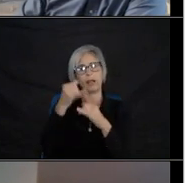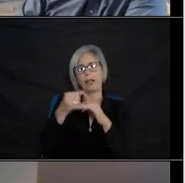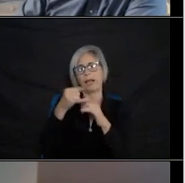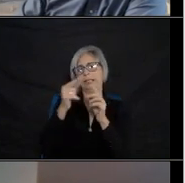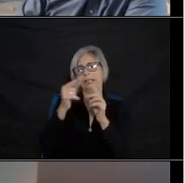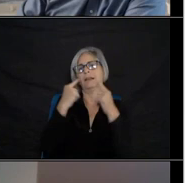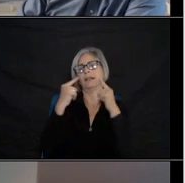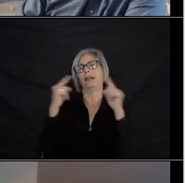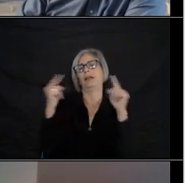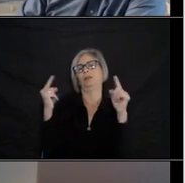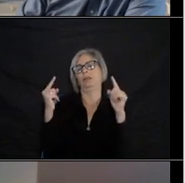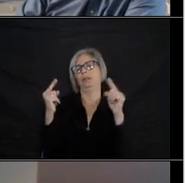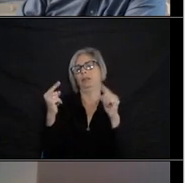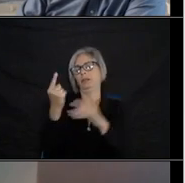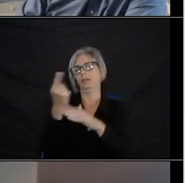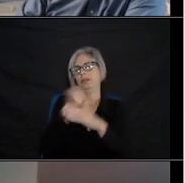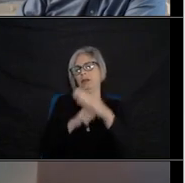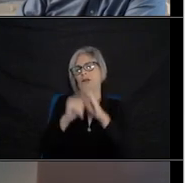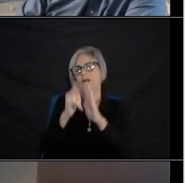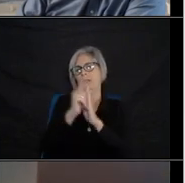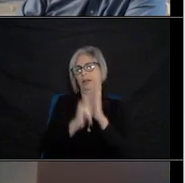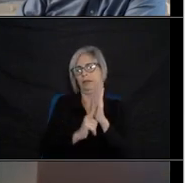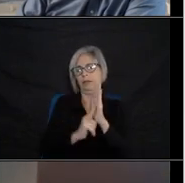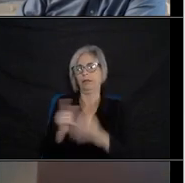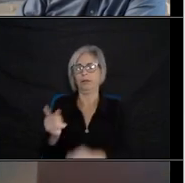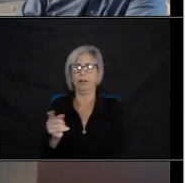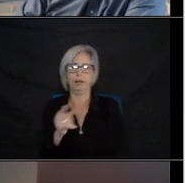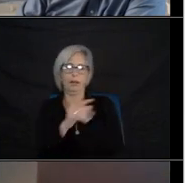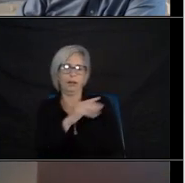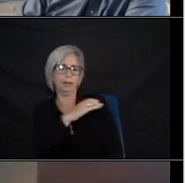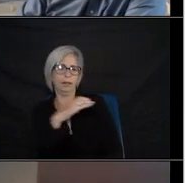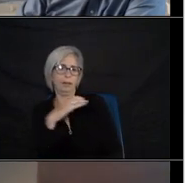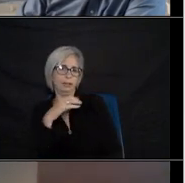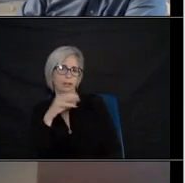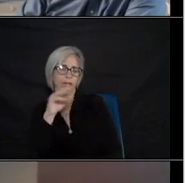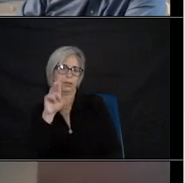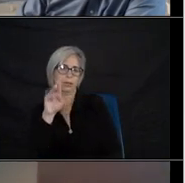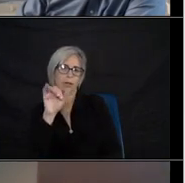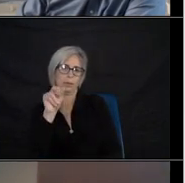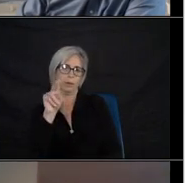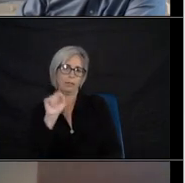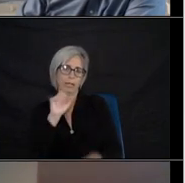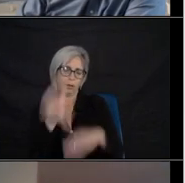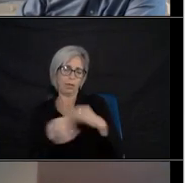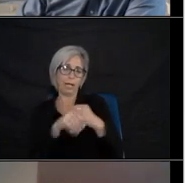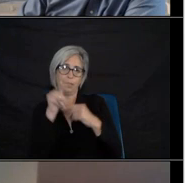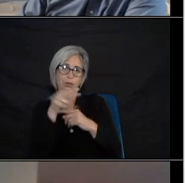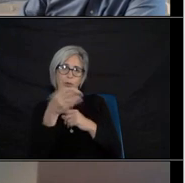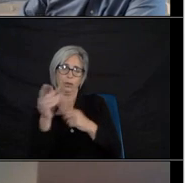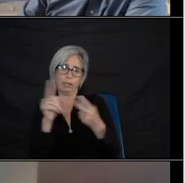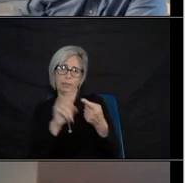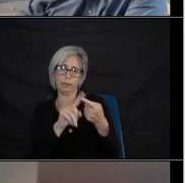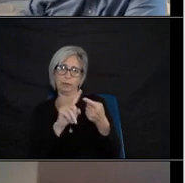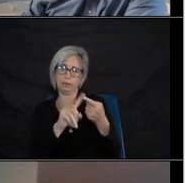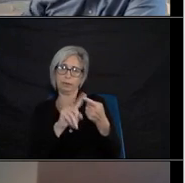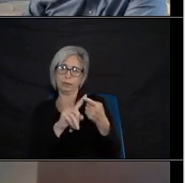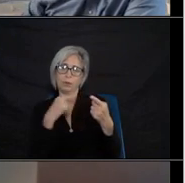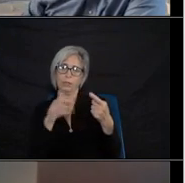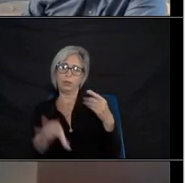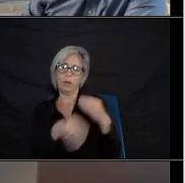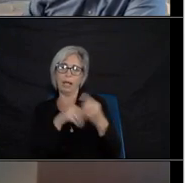announcement. Mayor. Yes. I'd like to add two things. One, I'd like to